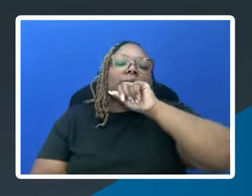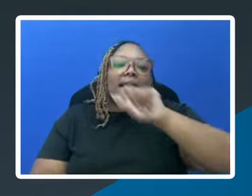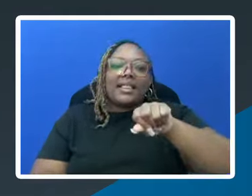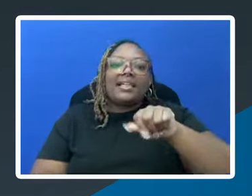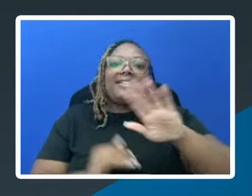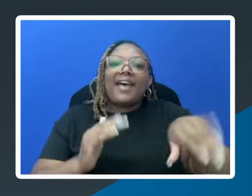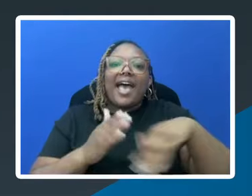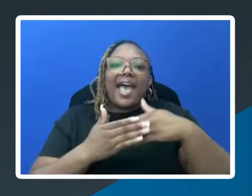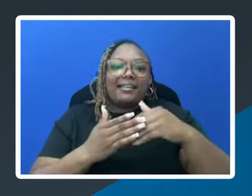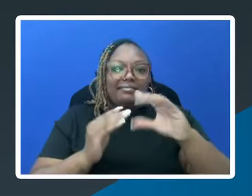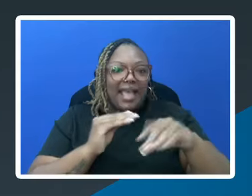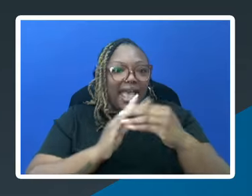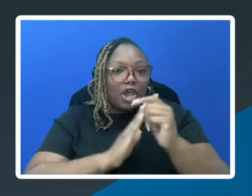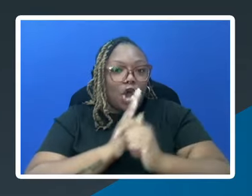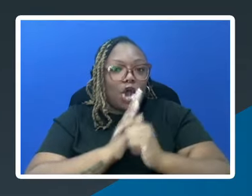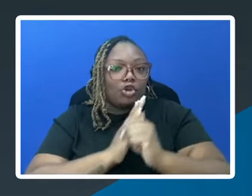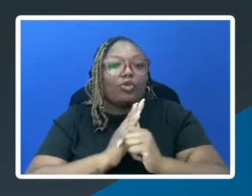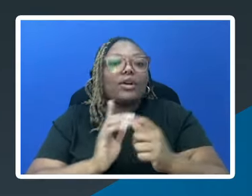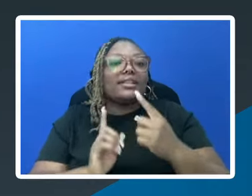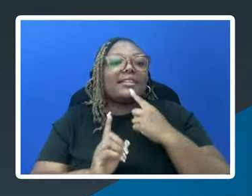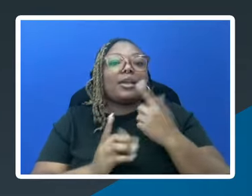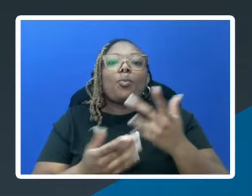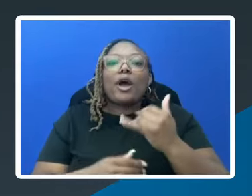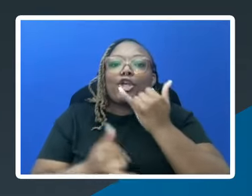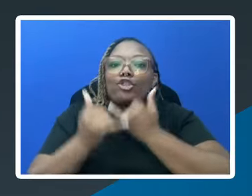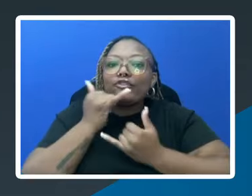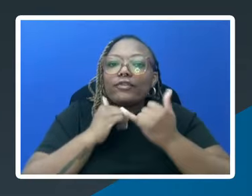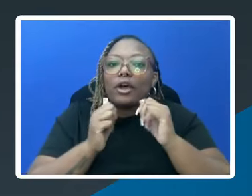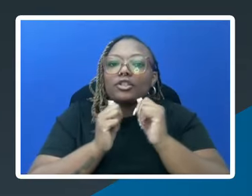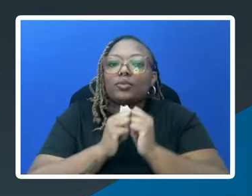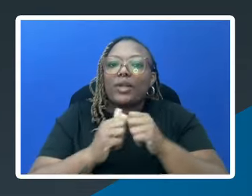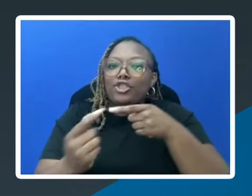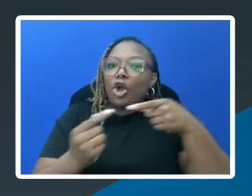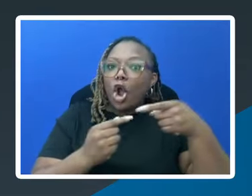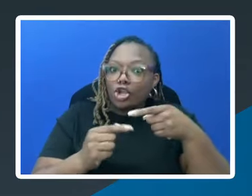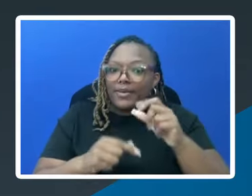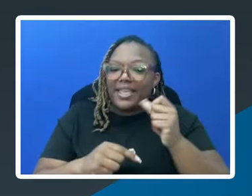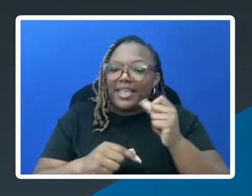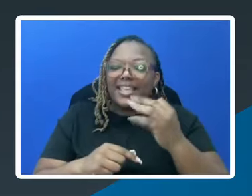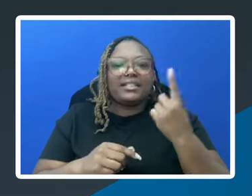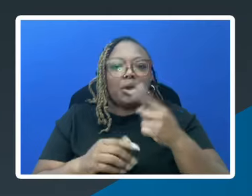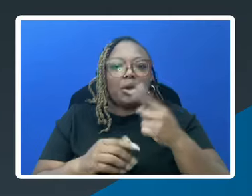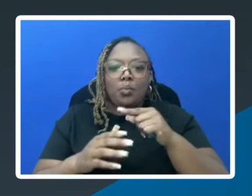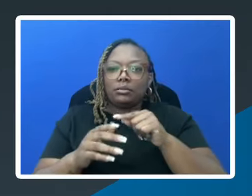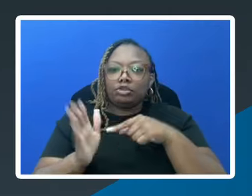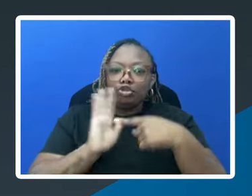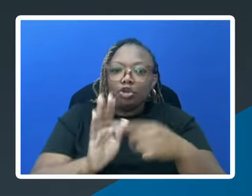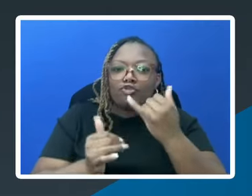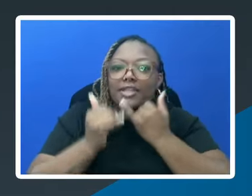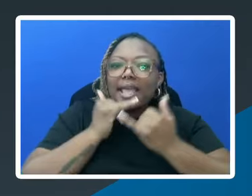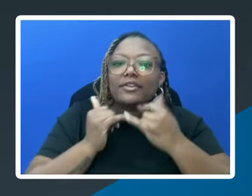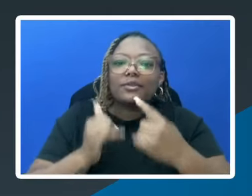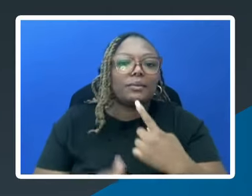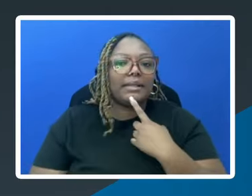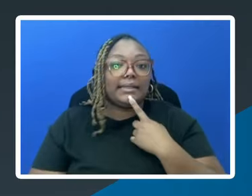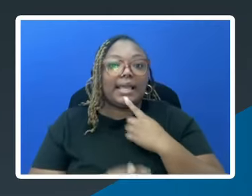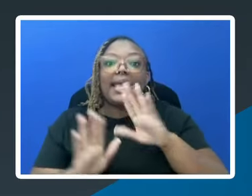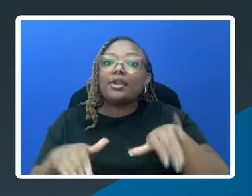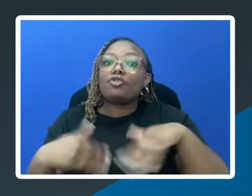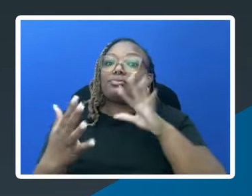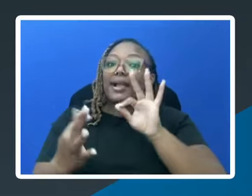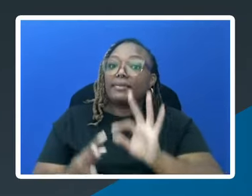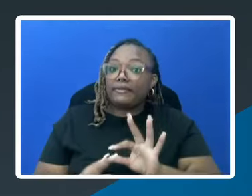that I've written and said, what are the flaws with this argument? If somebody were to point out the errors, what would they say? And it will give me that feedback. How could I make this